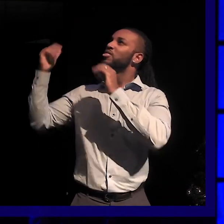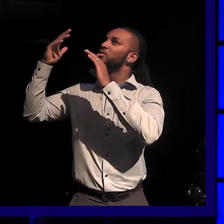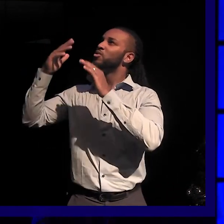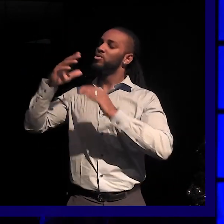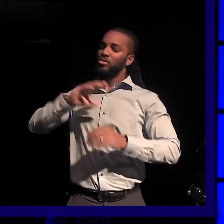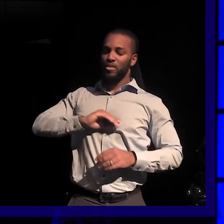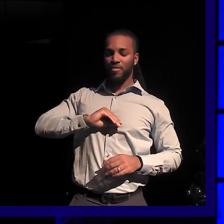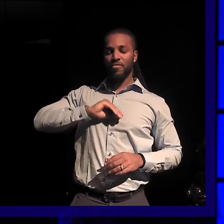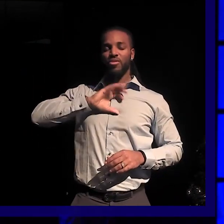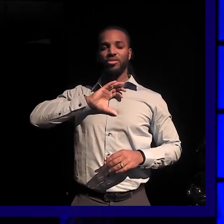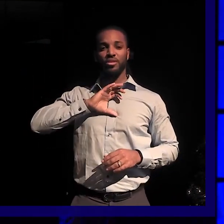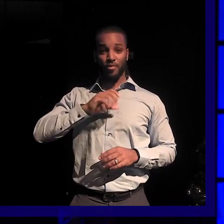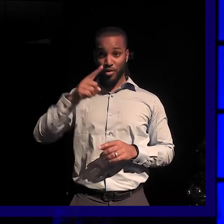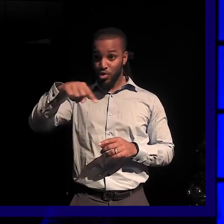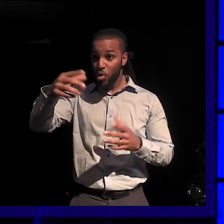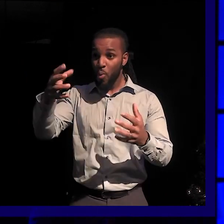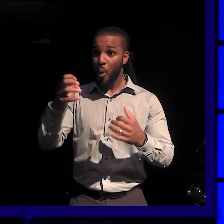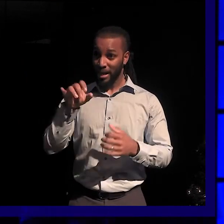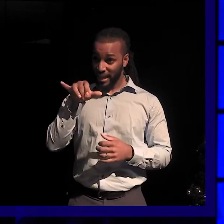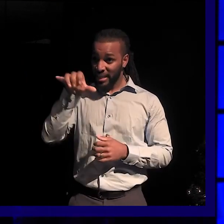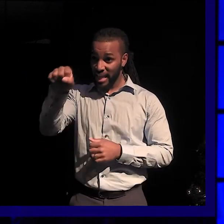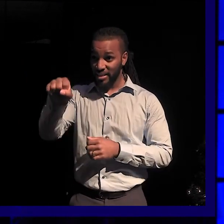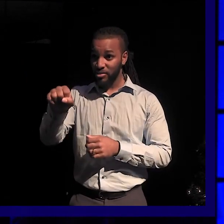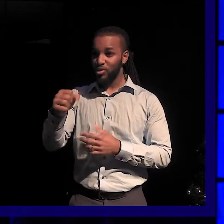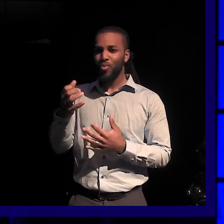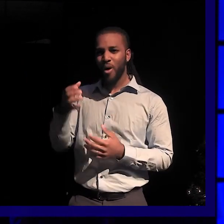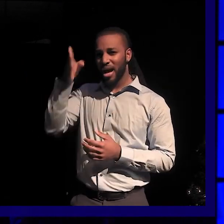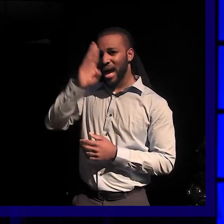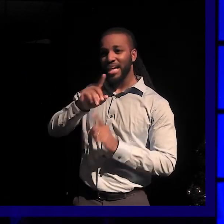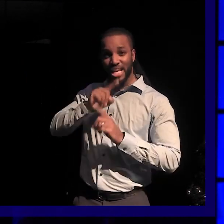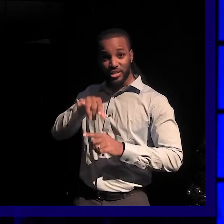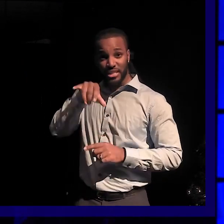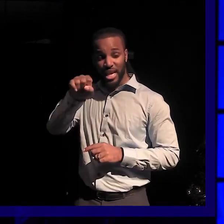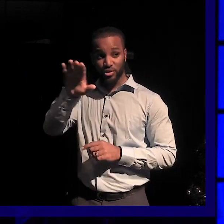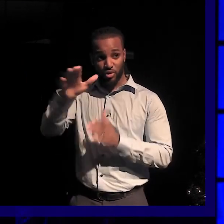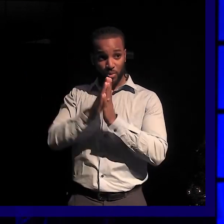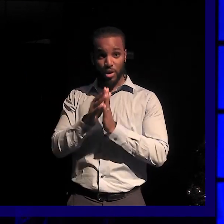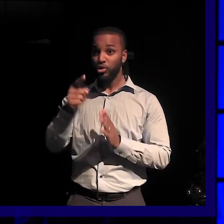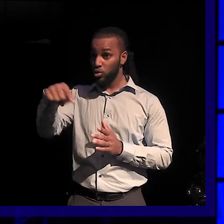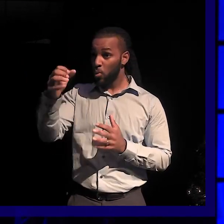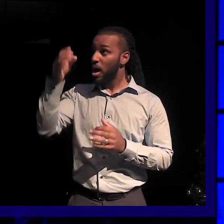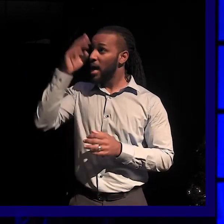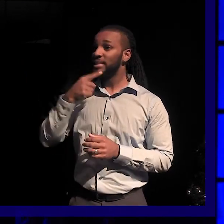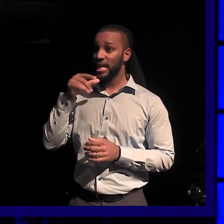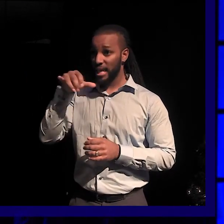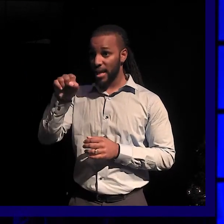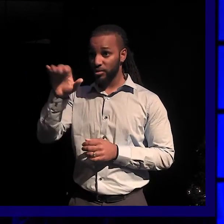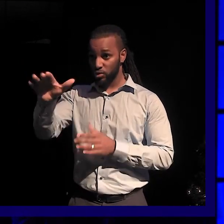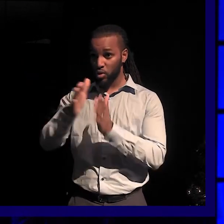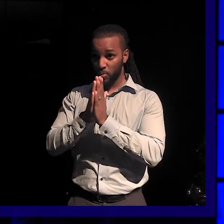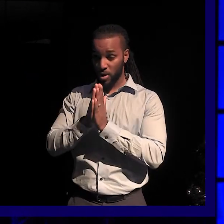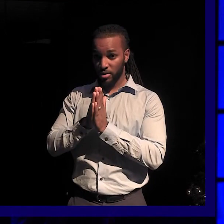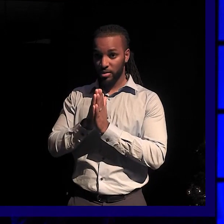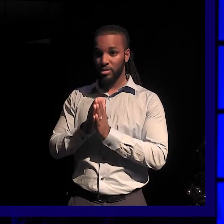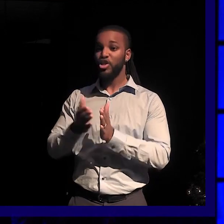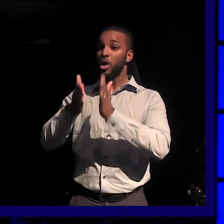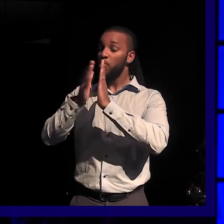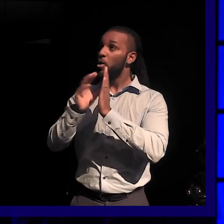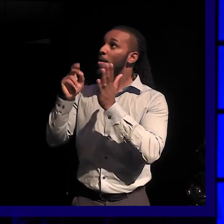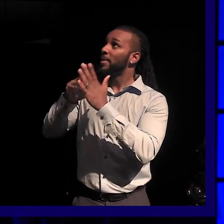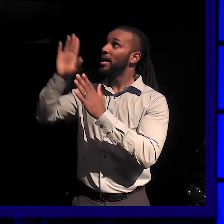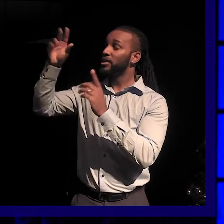fullness of joy. By the way, you want to get a yes in your prayers? You want God to answer yes to your prayers? Anyone want God to yes all the time? Then pray back God's word to